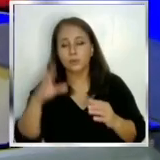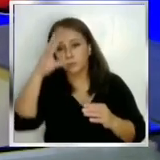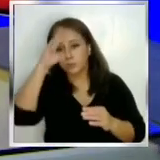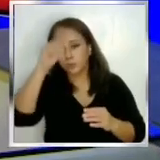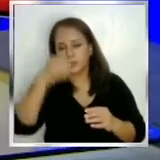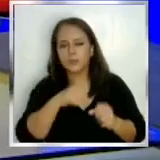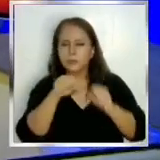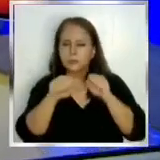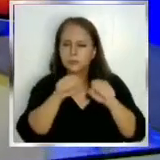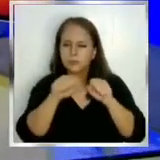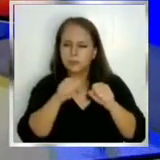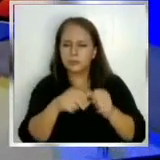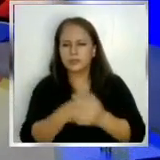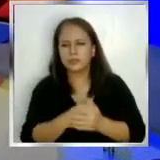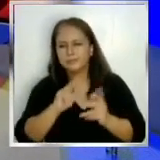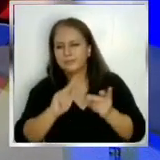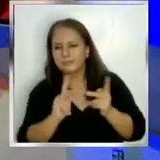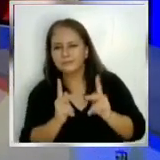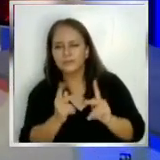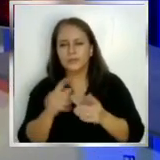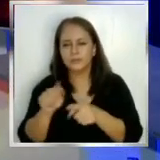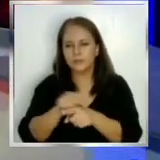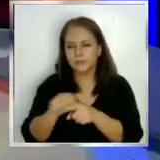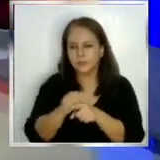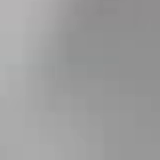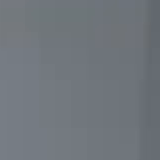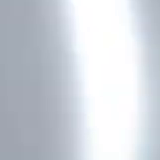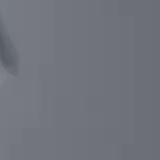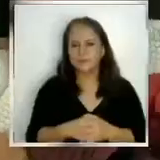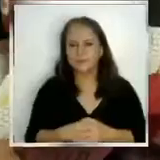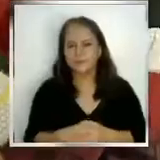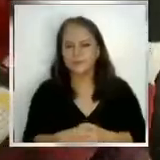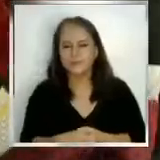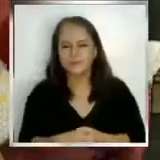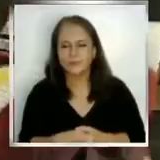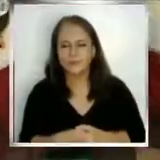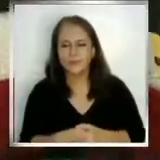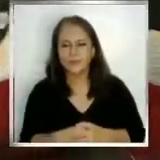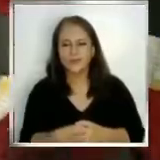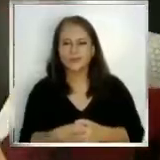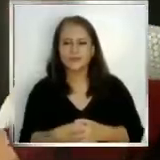training. Ichichika sa atin yan ni Aubrey Carampel.